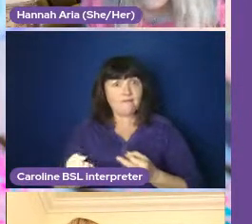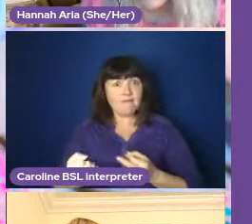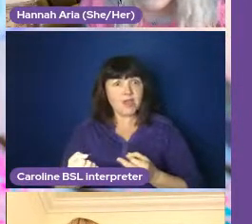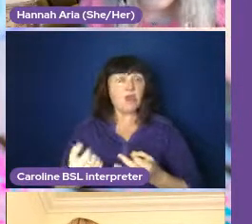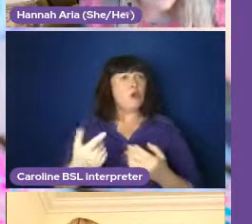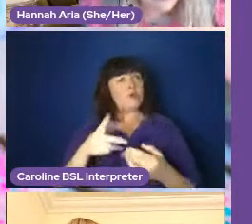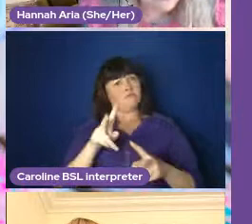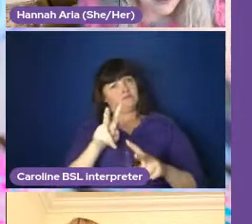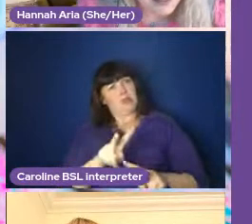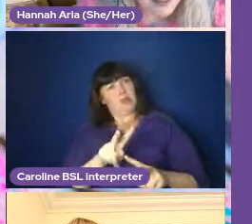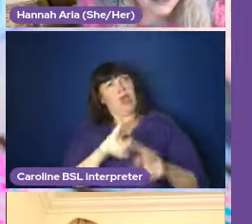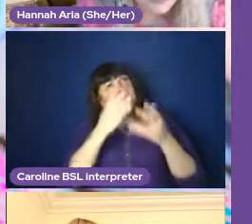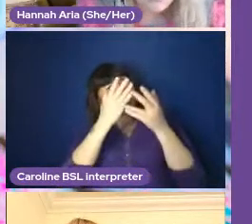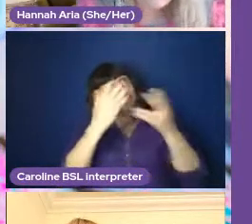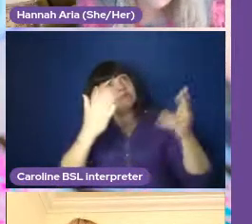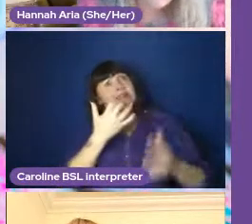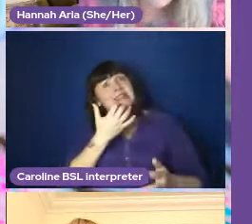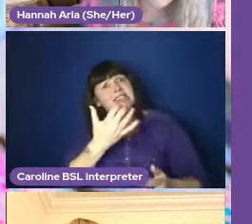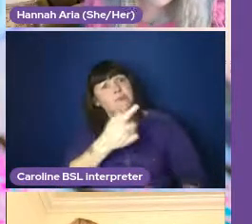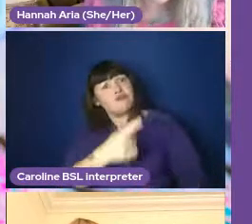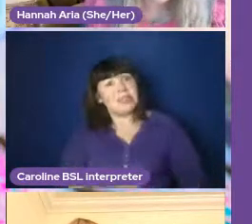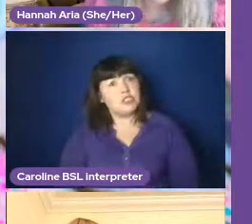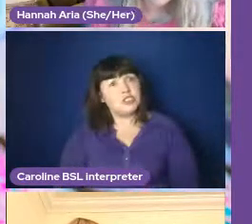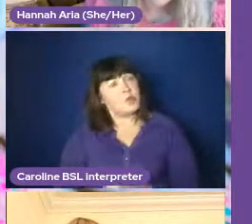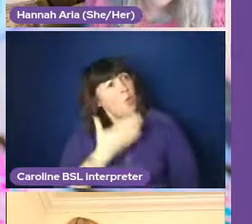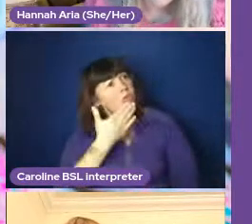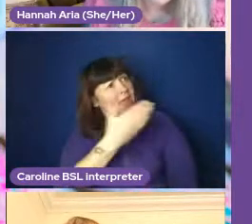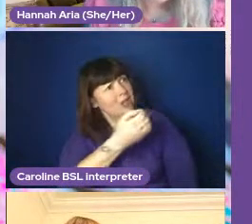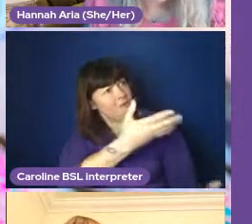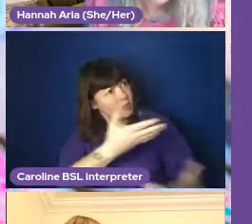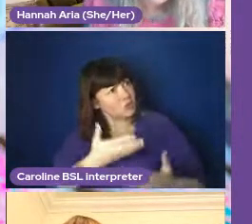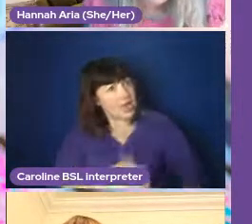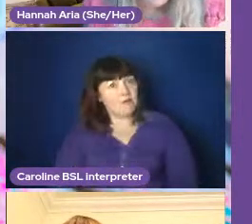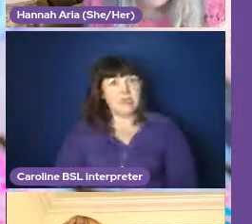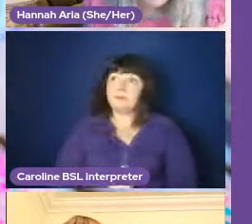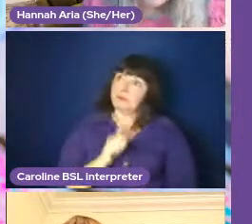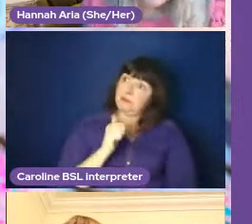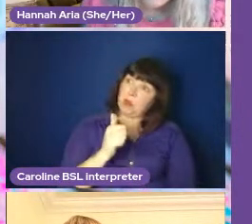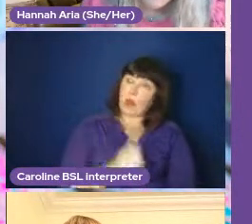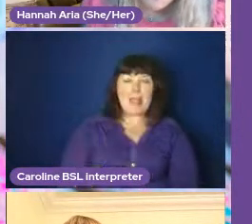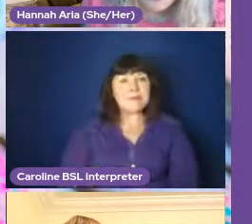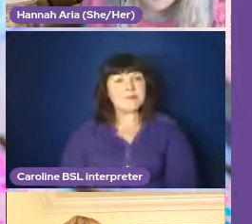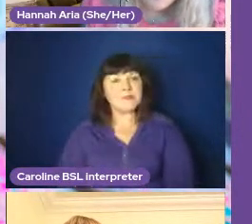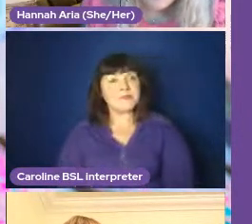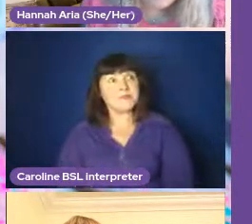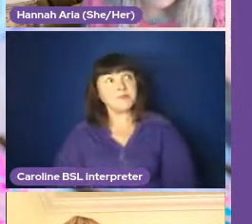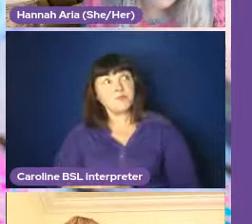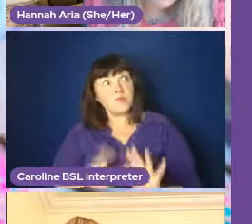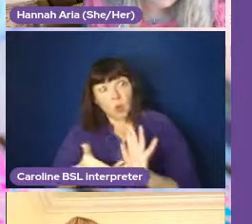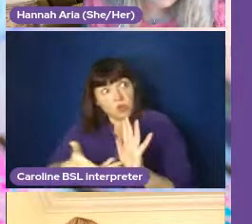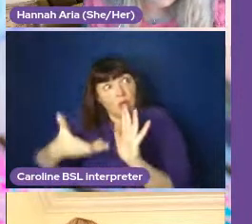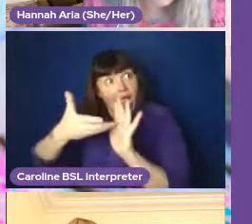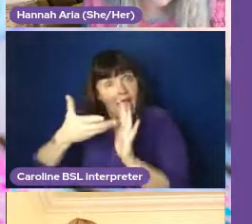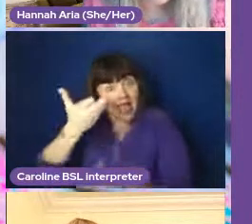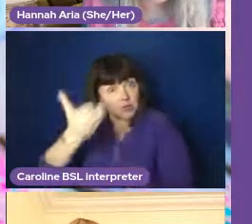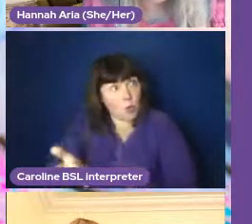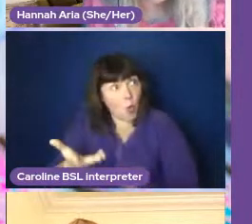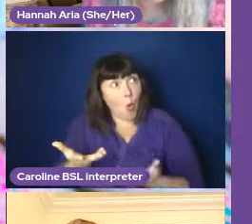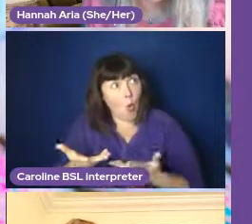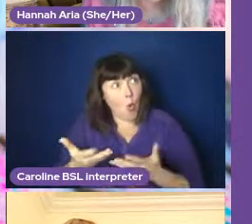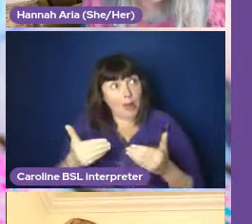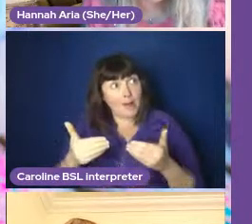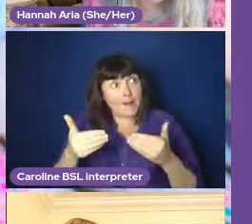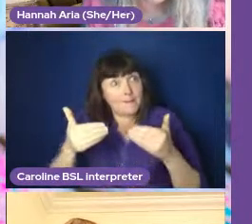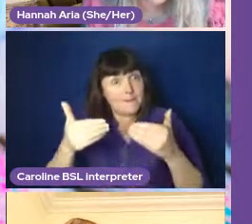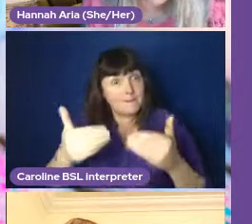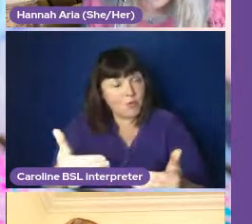all, really. So thank you very much for sharing that with us. That's okay. Is there anything else you want to say about it before we move on?